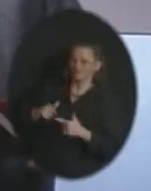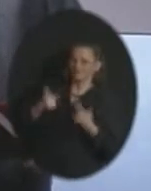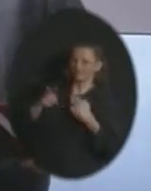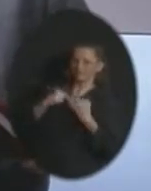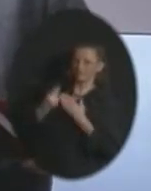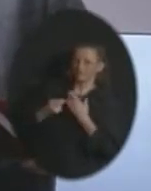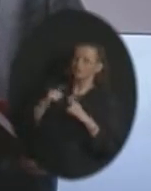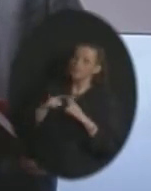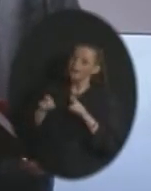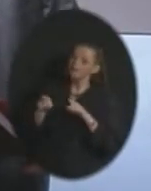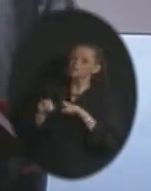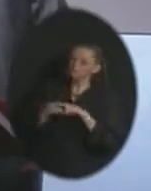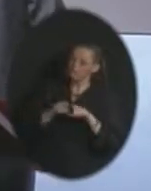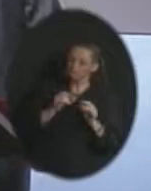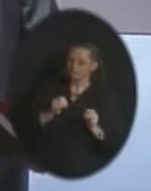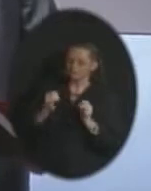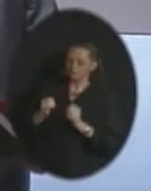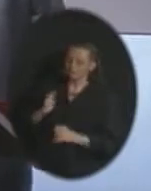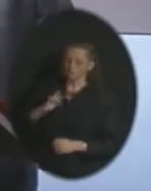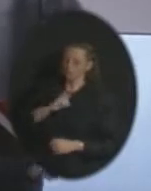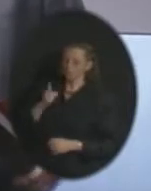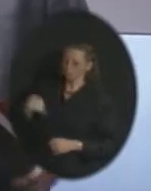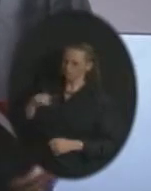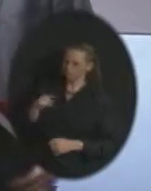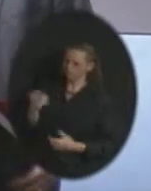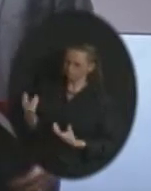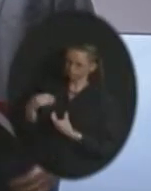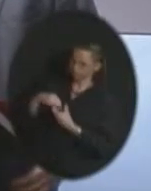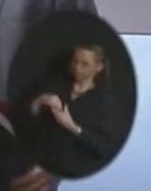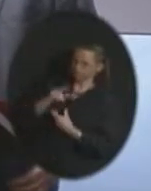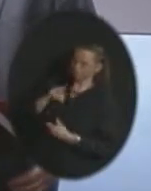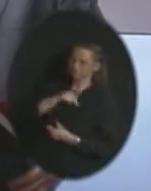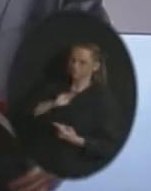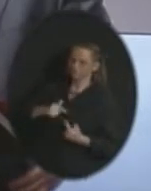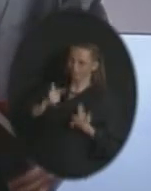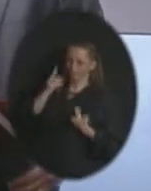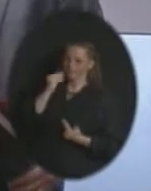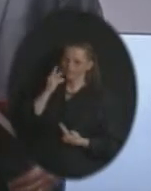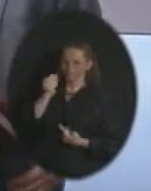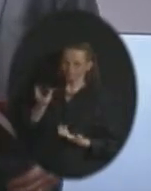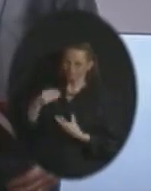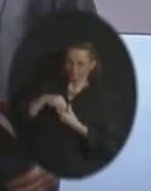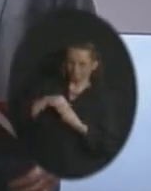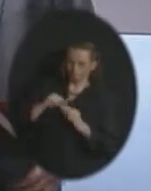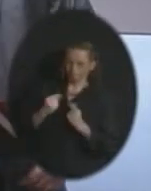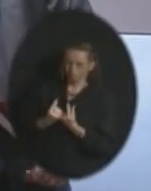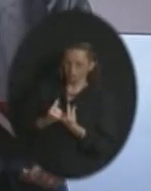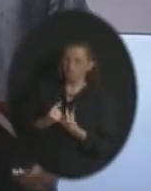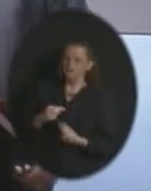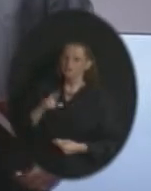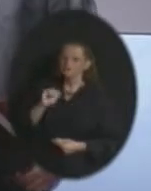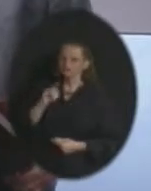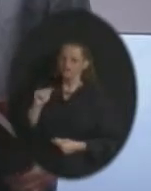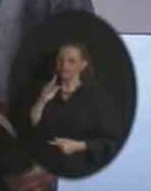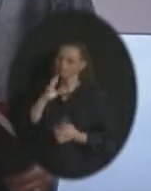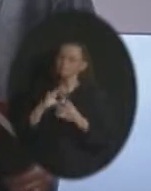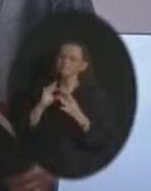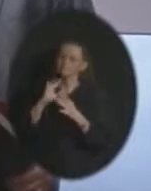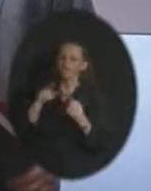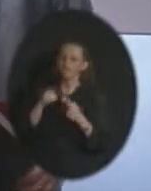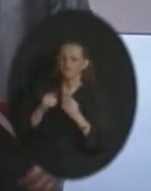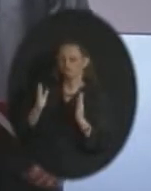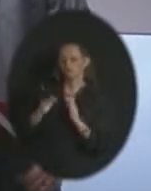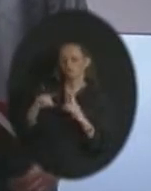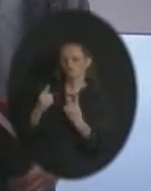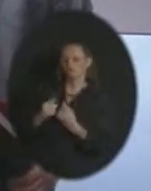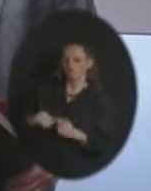board members, you do bring your personal life and experiences to the whole group. Rita has shared in the past about her small district experience growing up in North